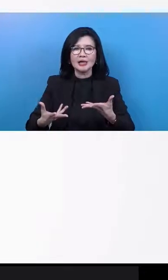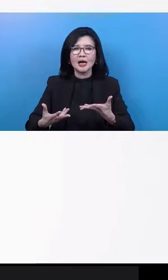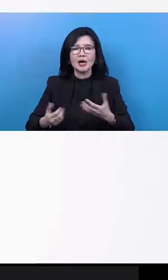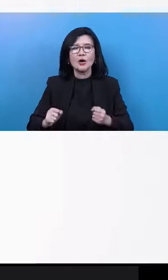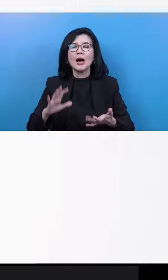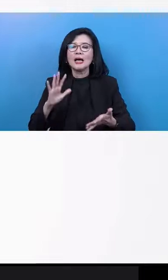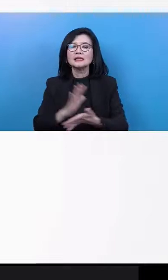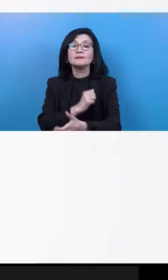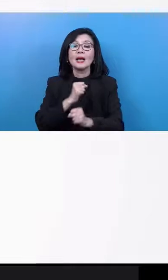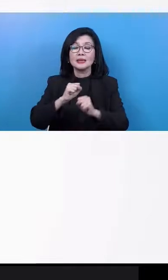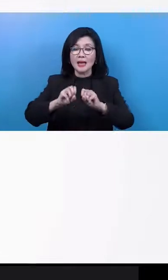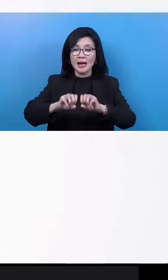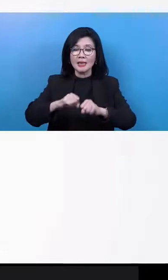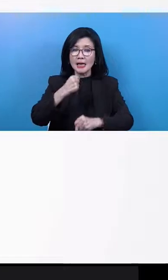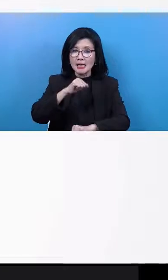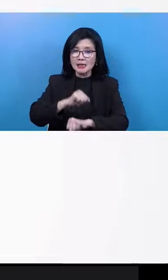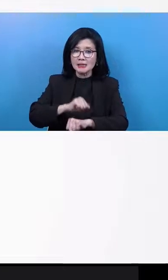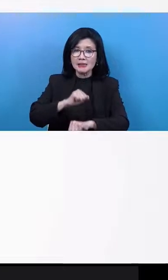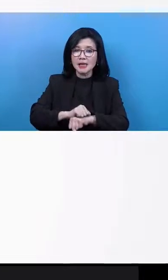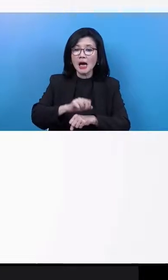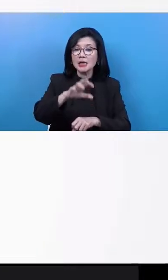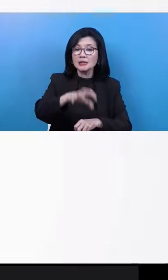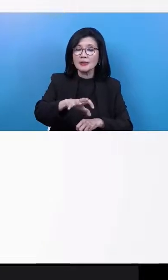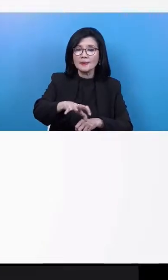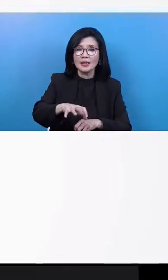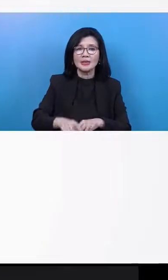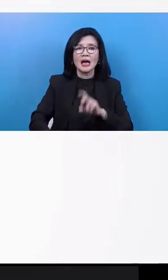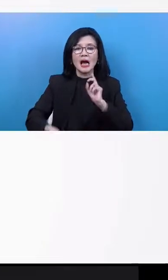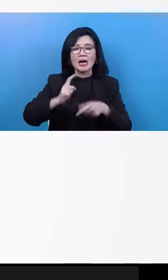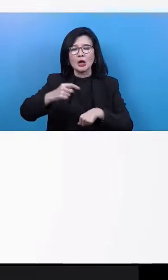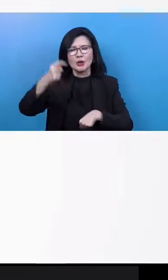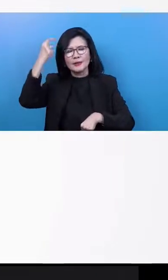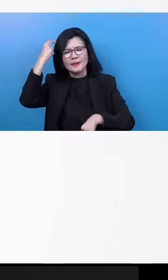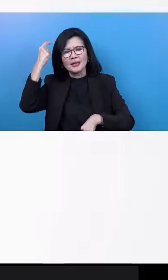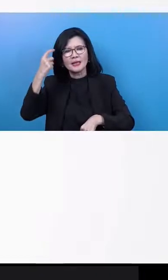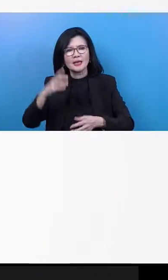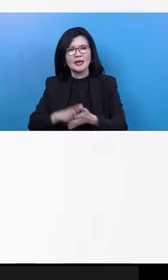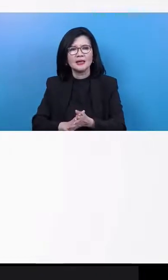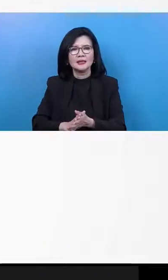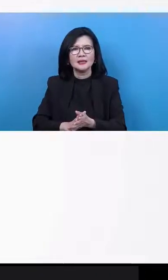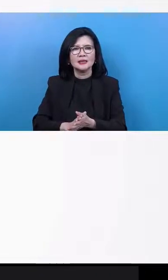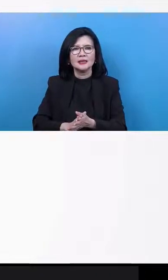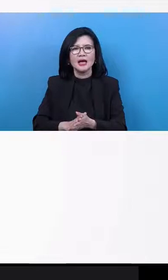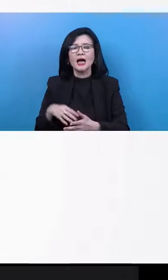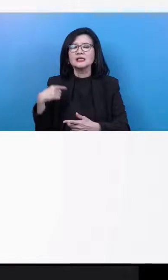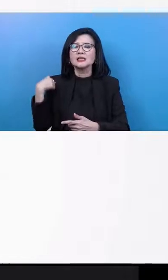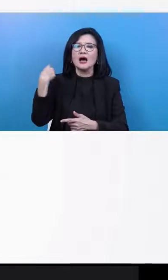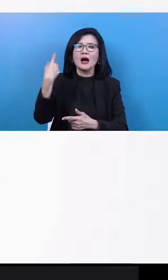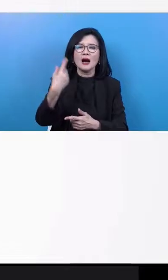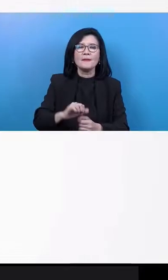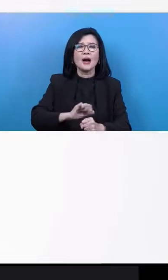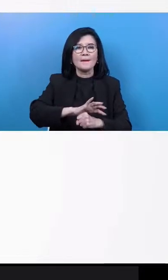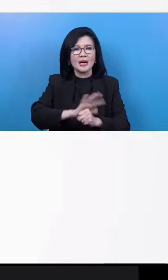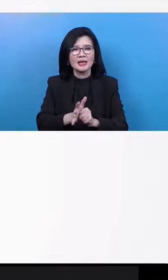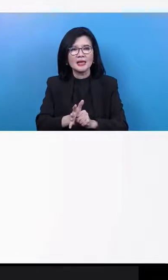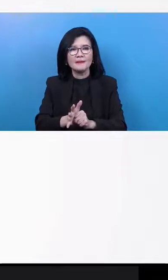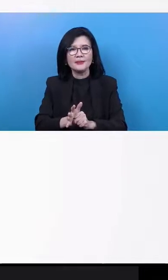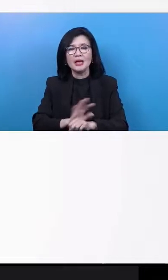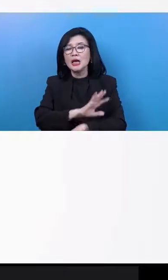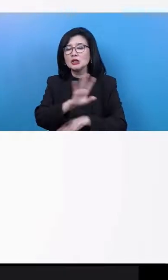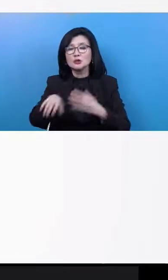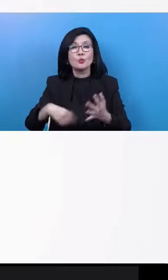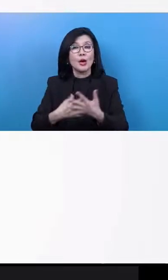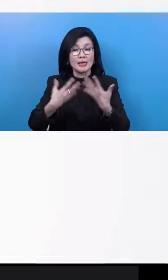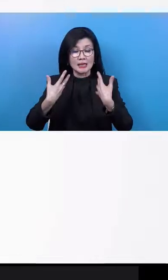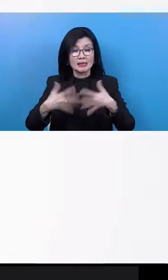think through the whole pandemic, most of us have gone through this phase and then we have wanted to move away from the city, go